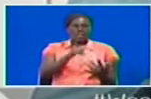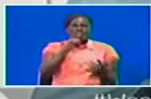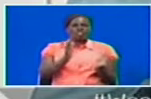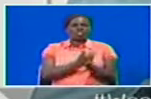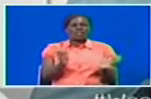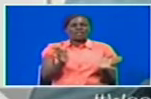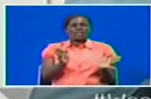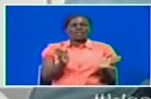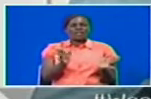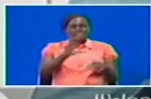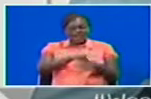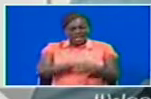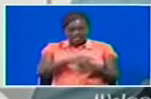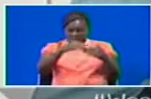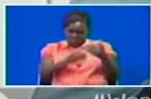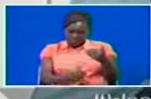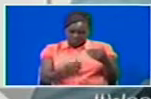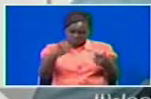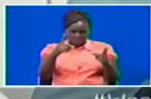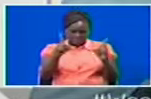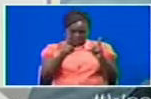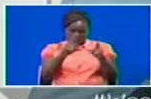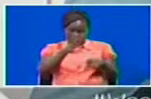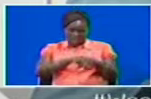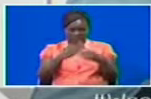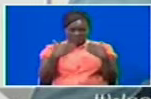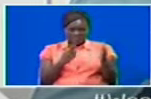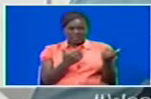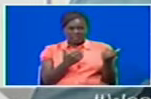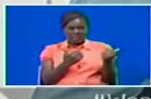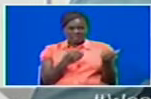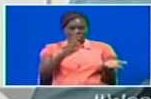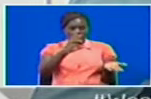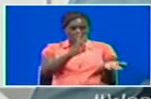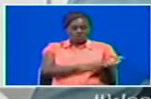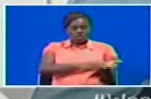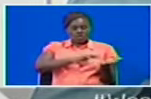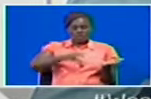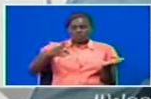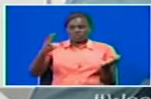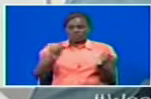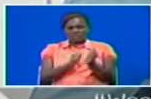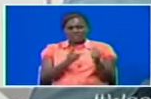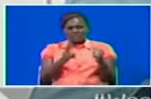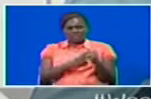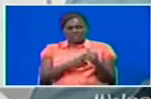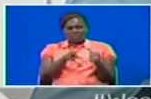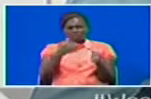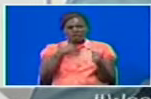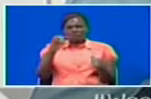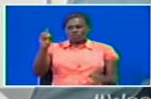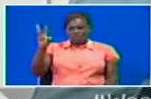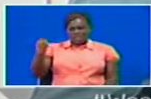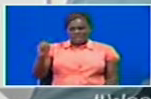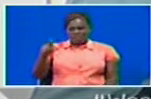Mm-hmm. You get a ticket and you have won. People expected that to happen in Migori County in 2013. People thought you have an ODM